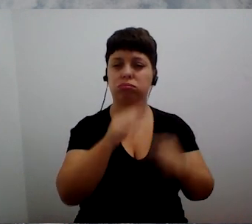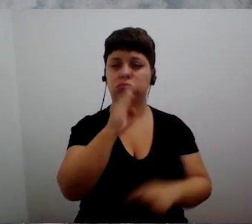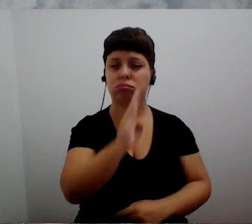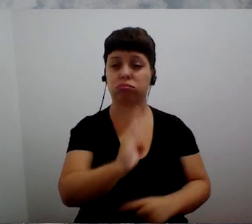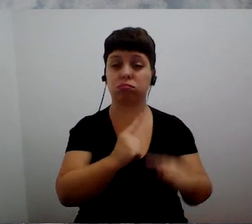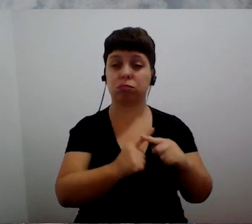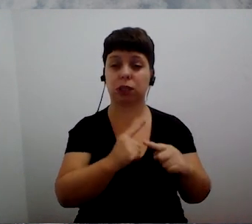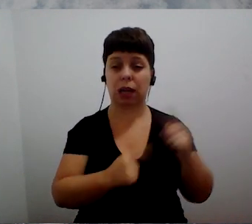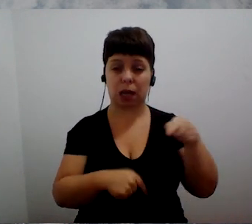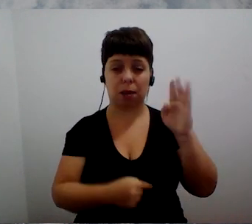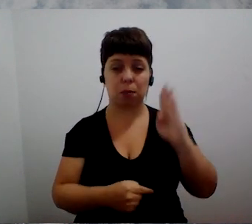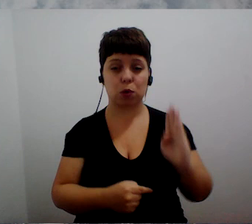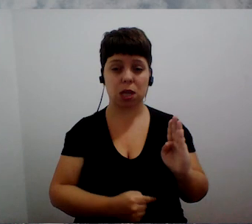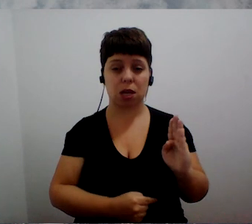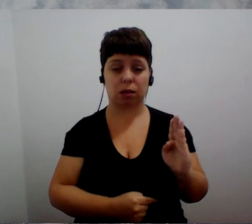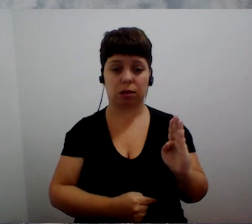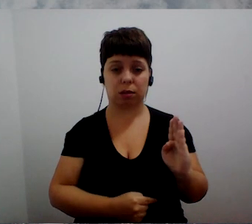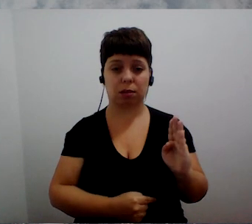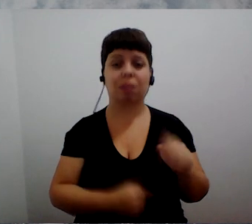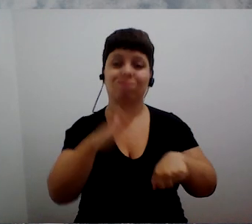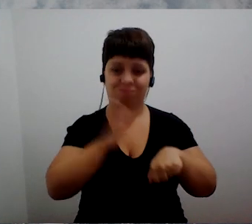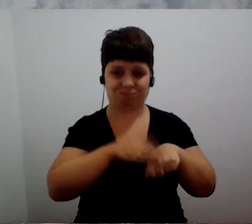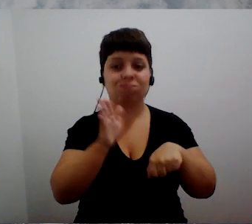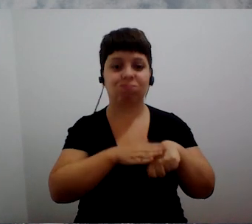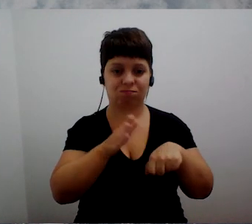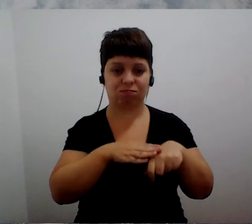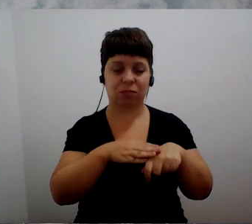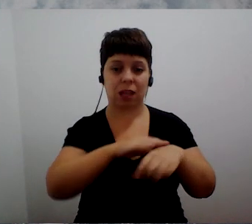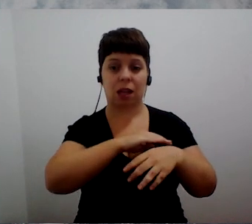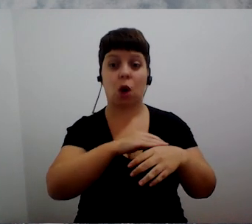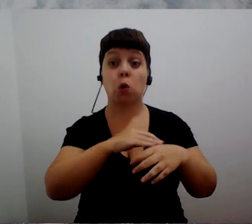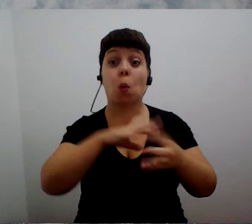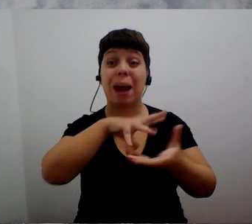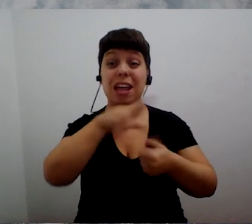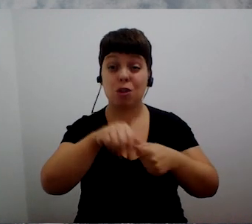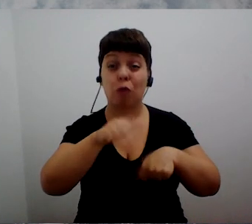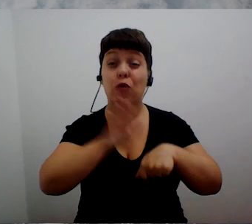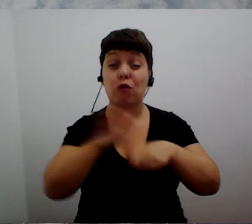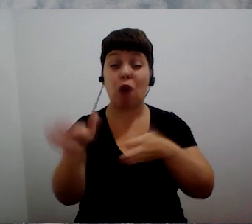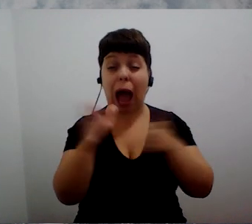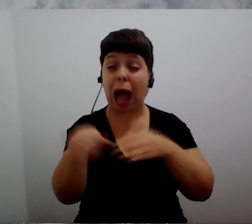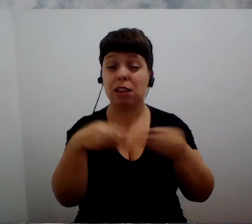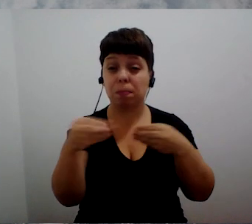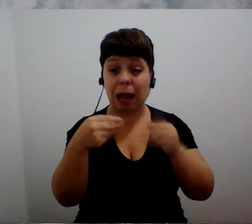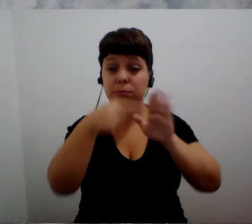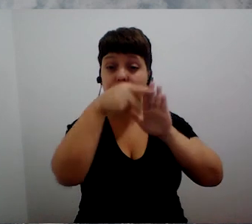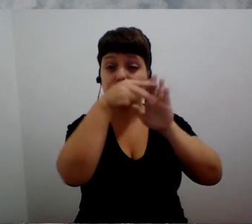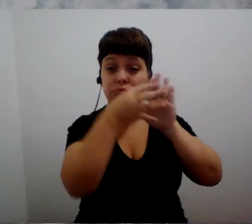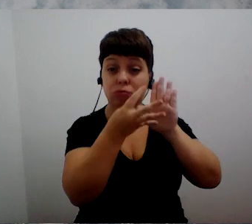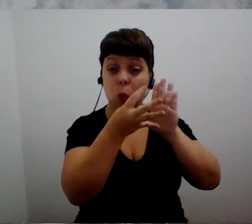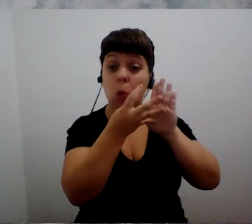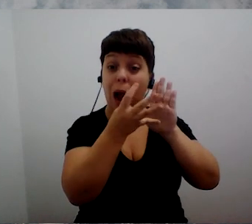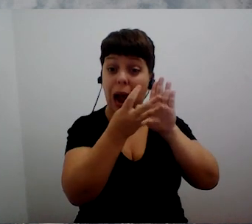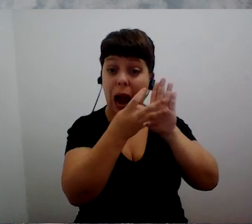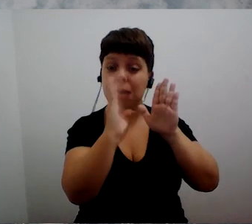them, especially related to Brazil, that is because Brazil is a plastic producer. It's the